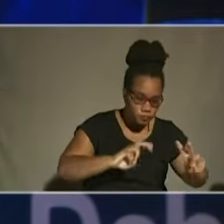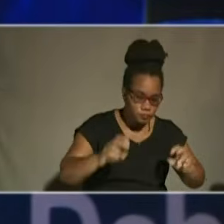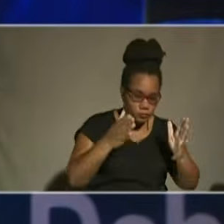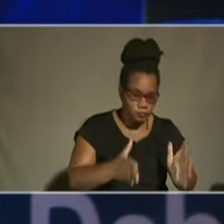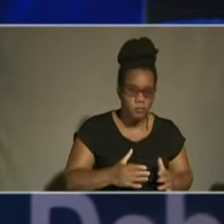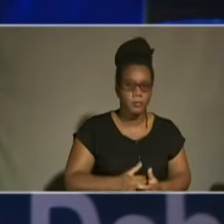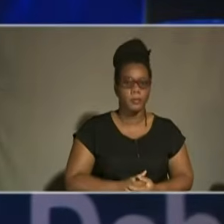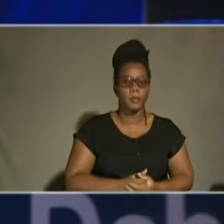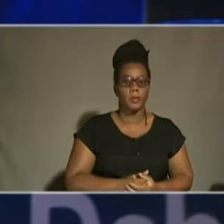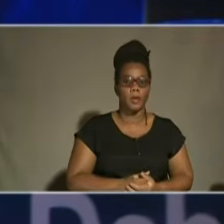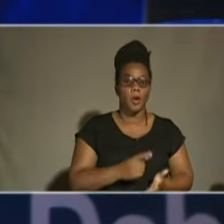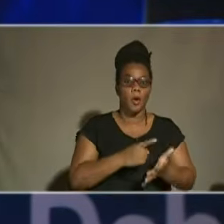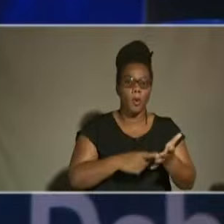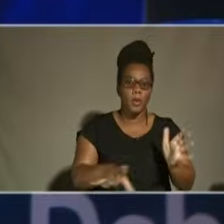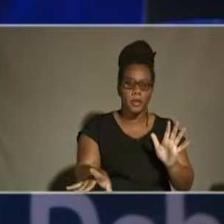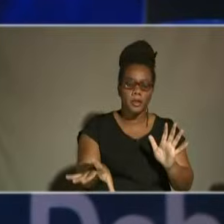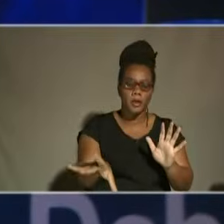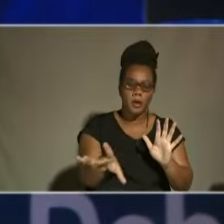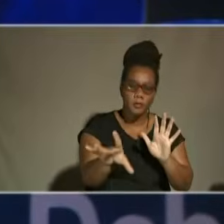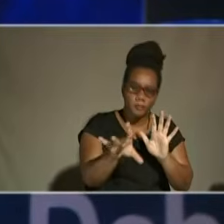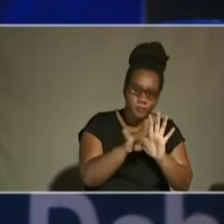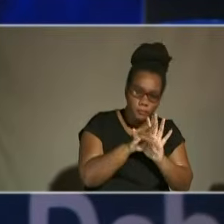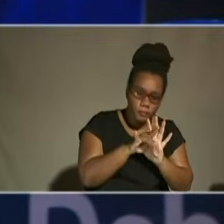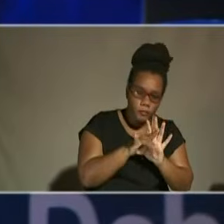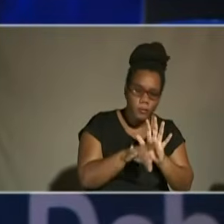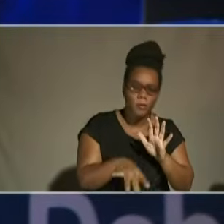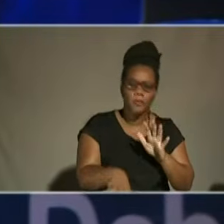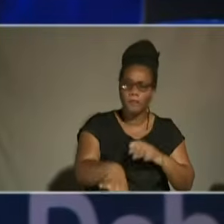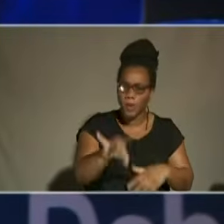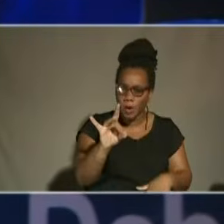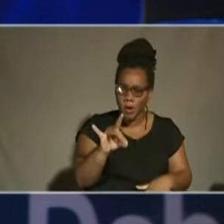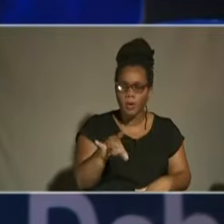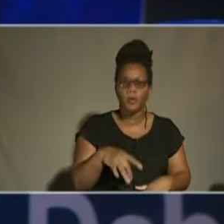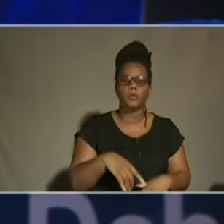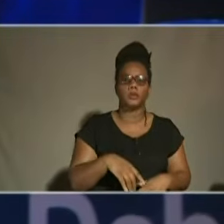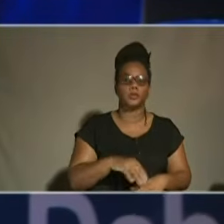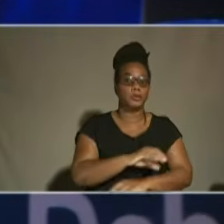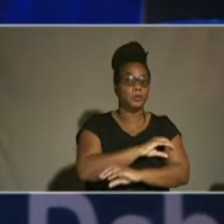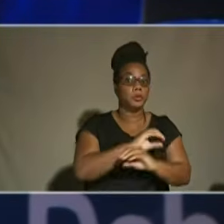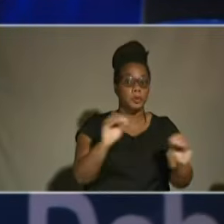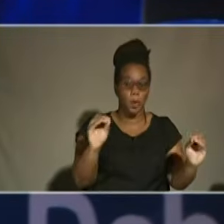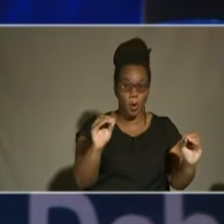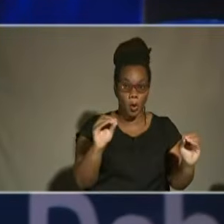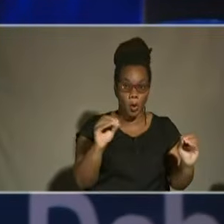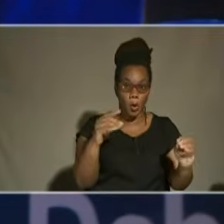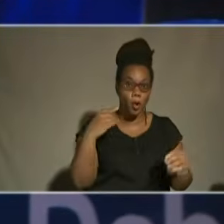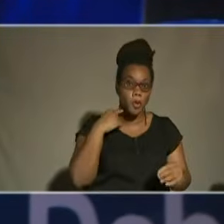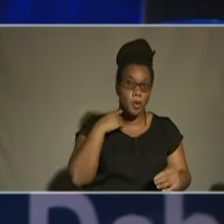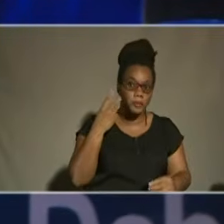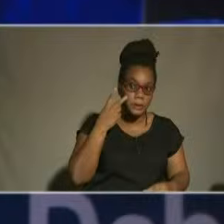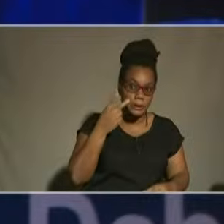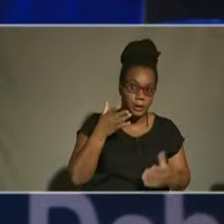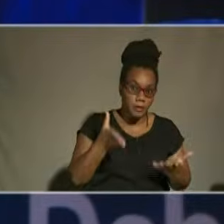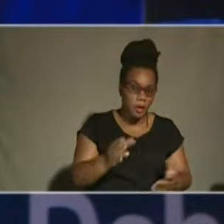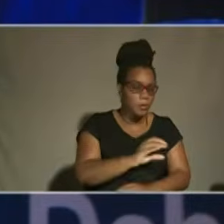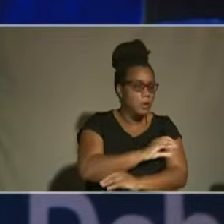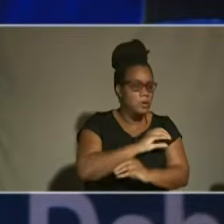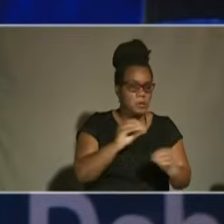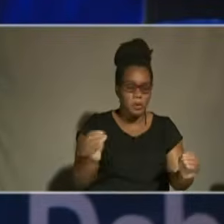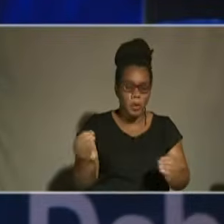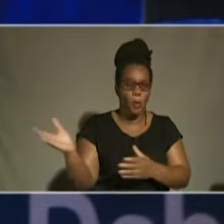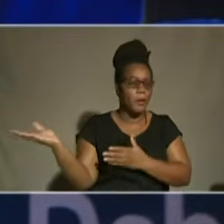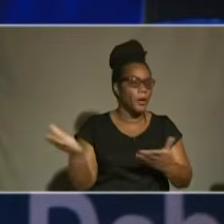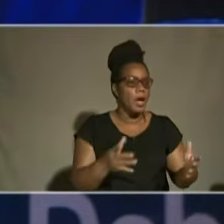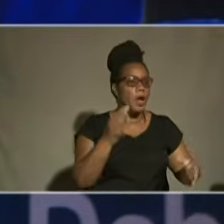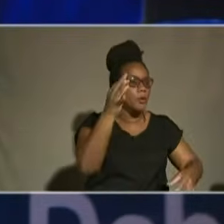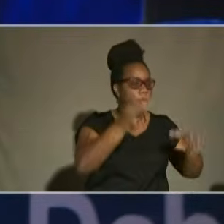The findings of that report have suggested no corruption. There have been no charges.